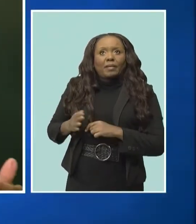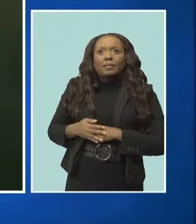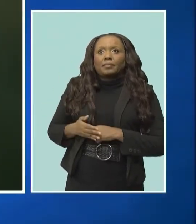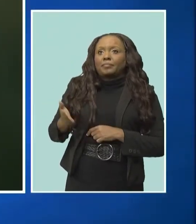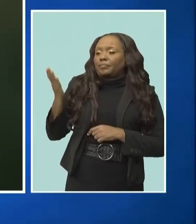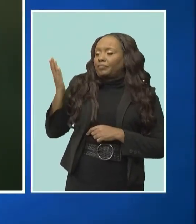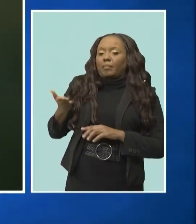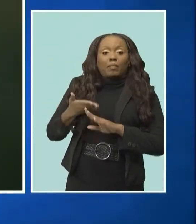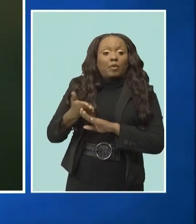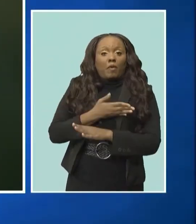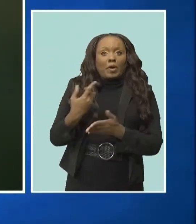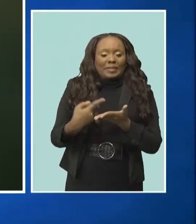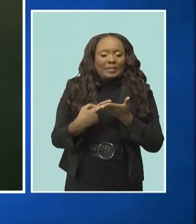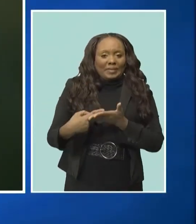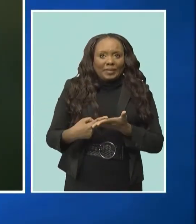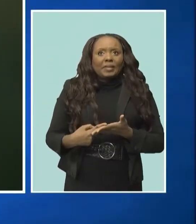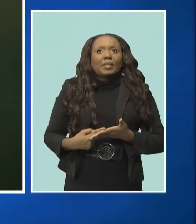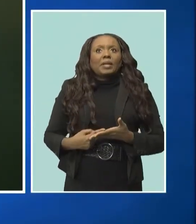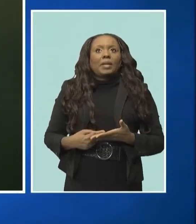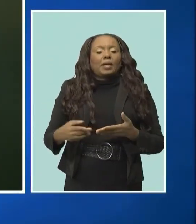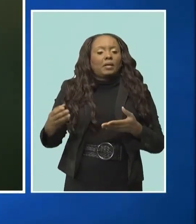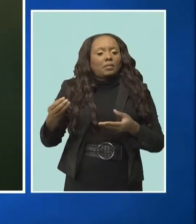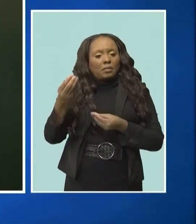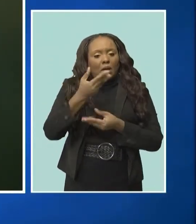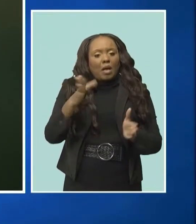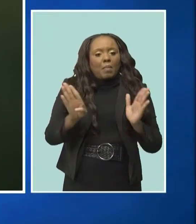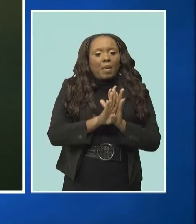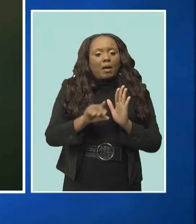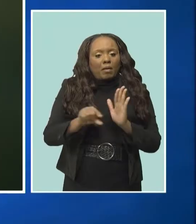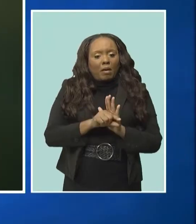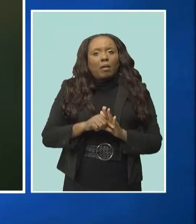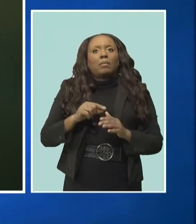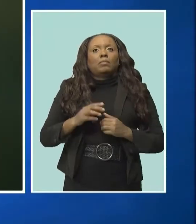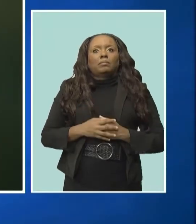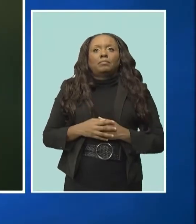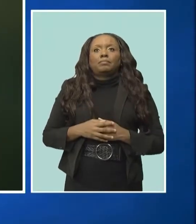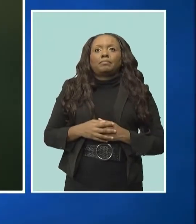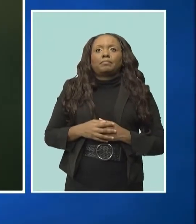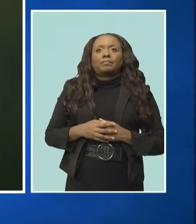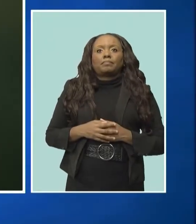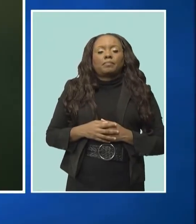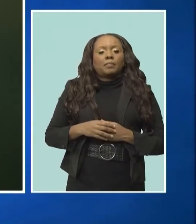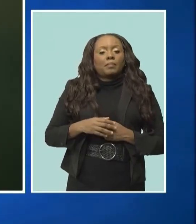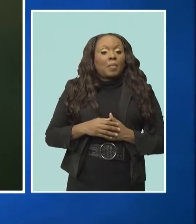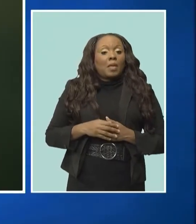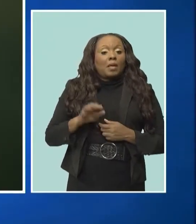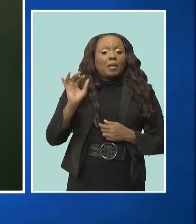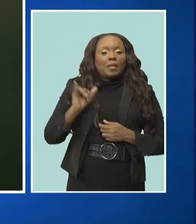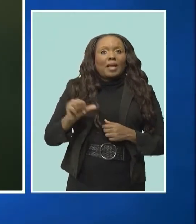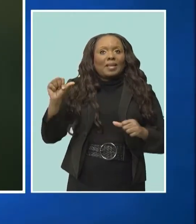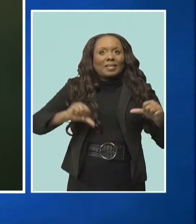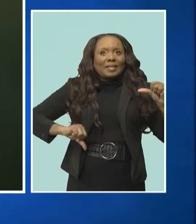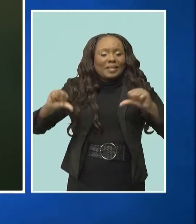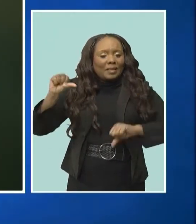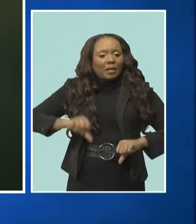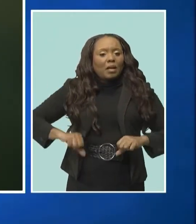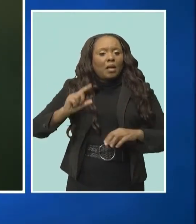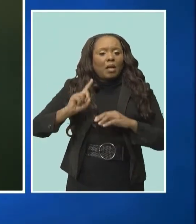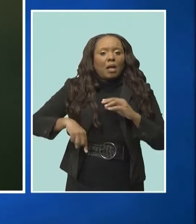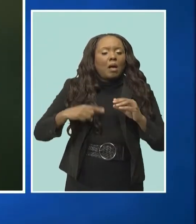the facility, Dr. Husbands gave some background to gerontology. Basically, it's a scientific study of the aging